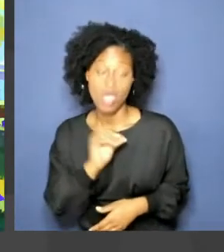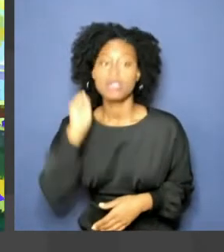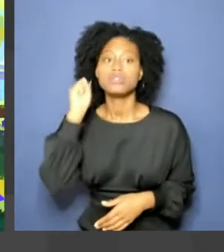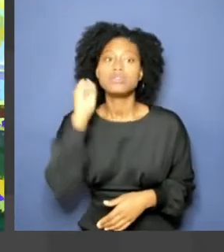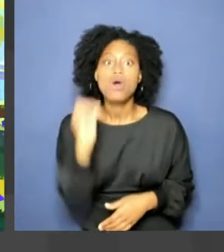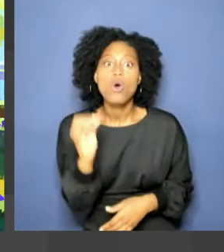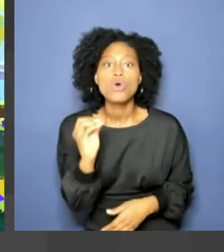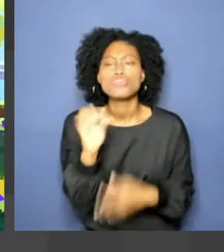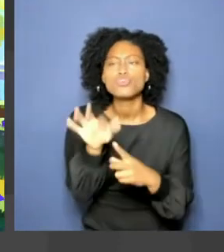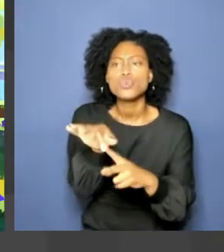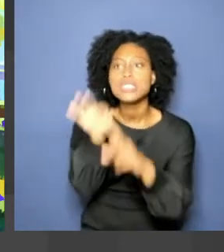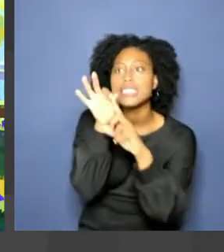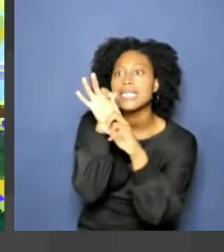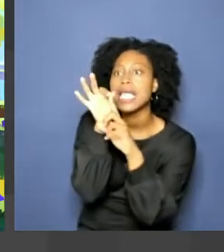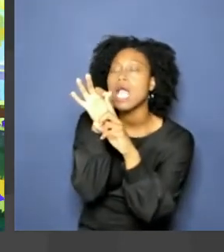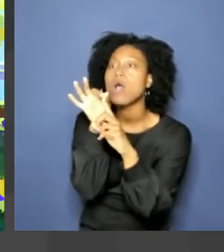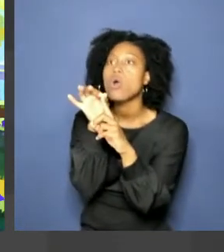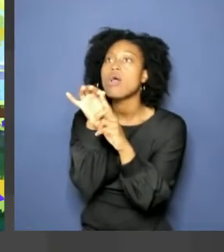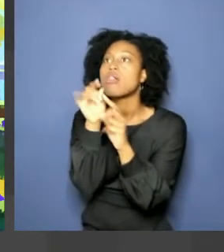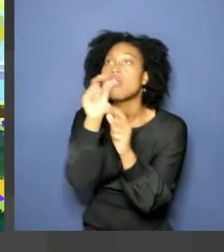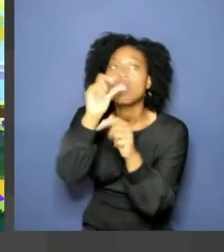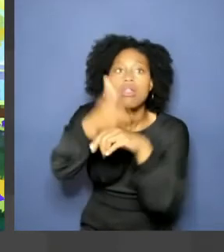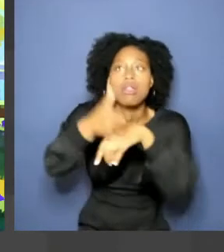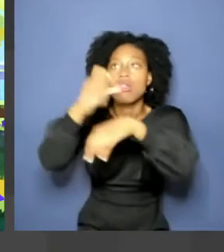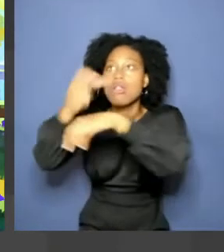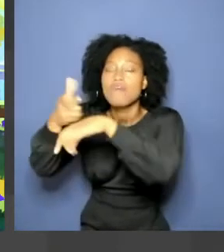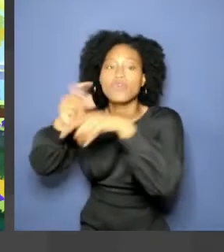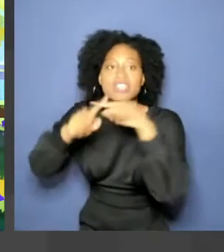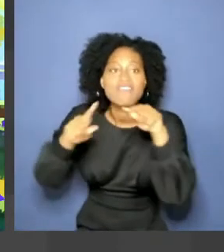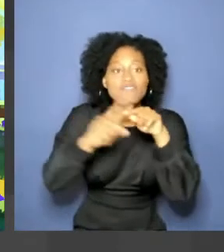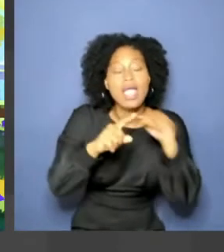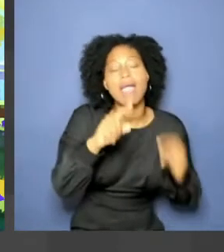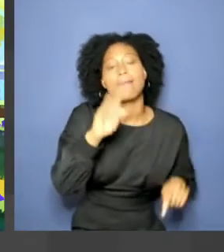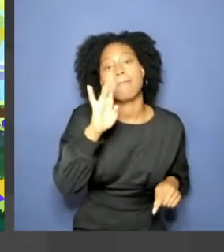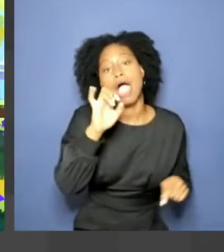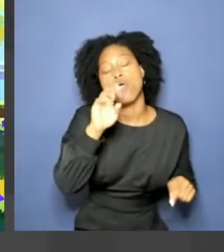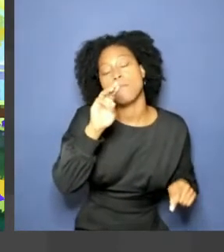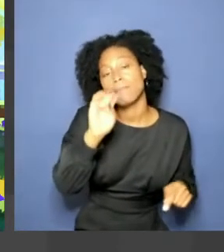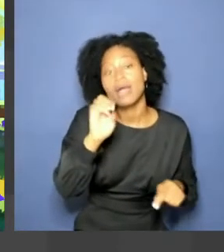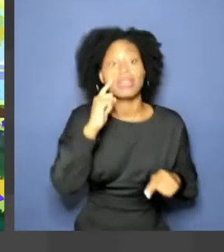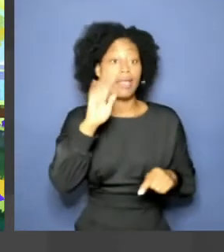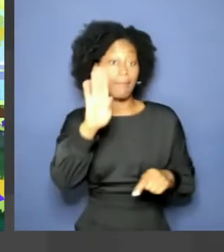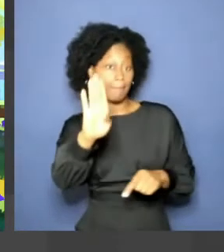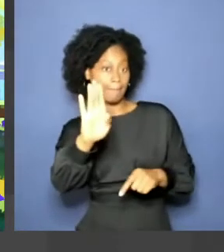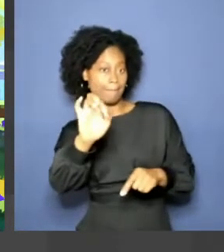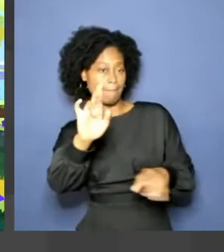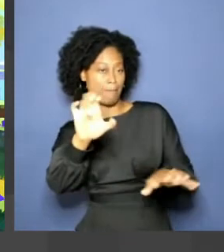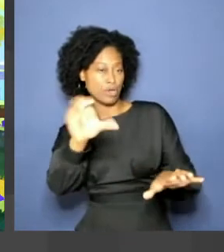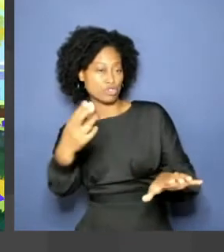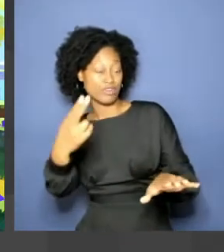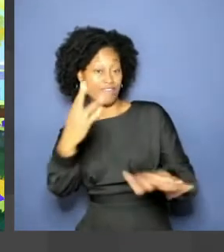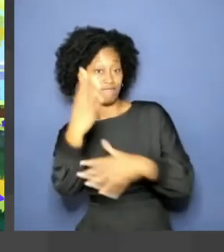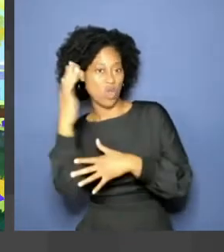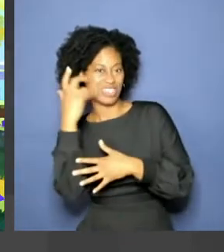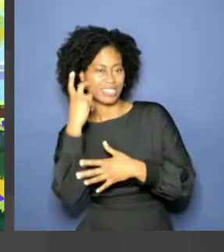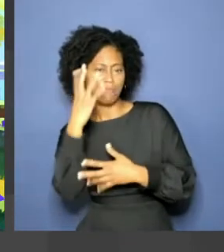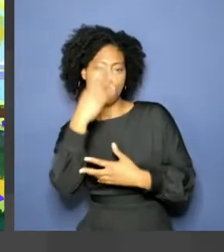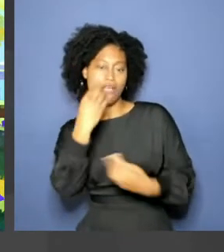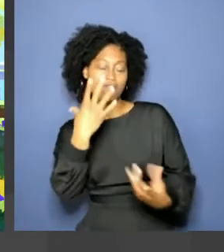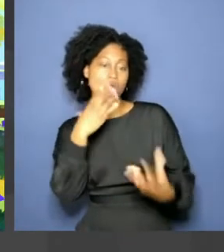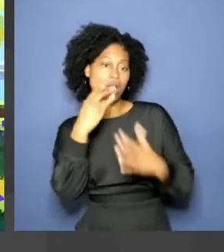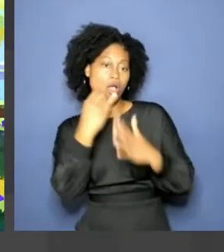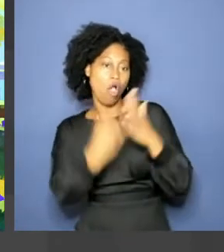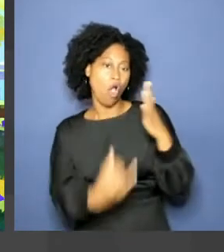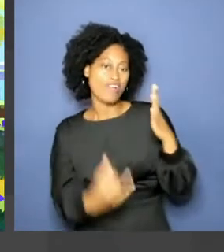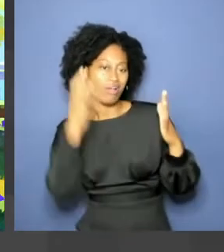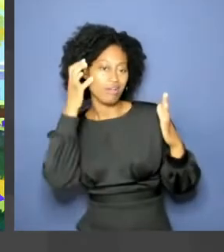unique identity for different biomes. For example, the birch forest, as you can see in this beautiful concept art. So in the birch forest, we want it to be